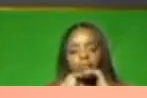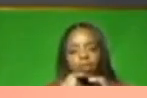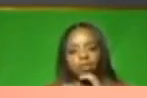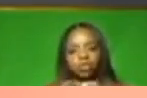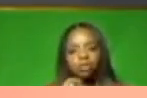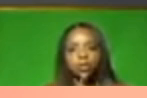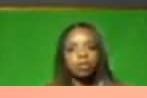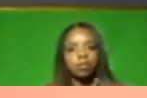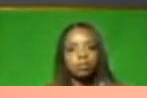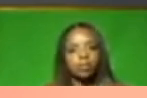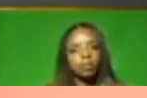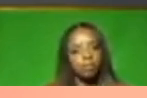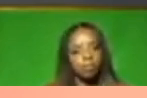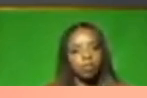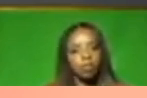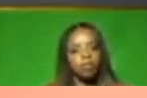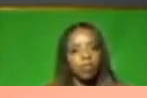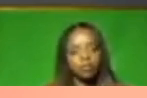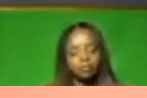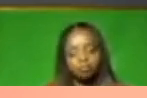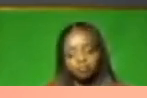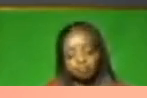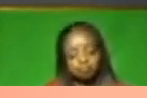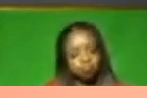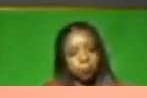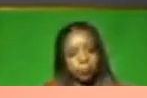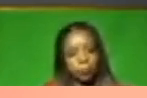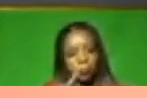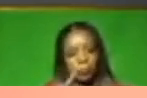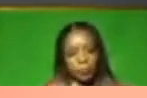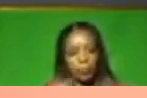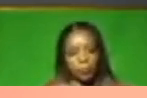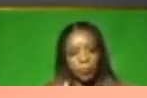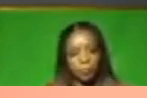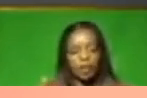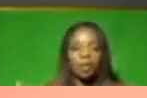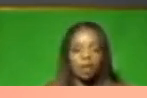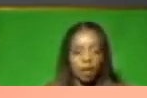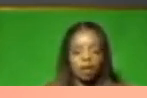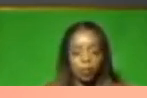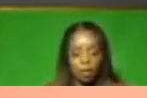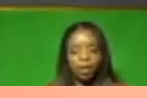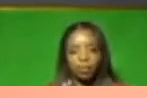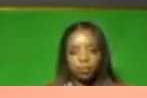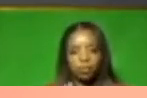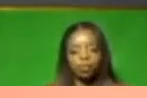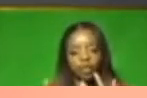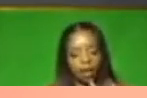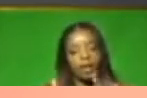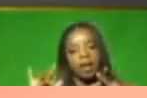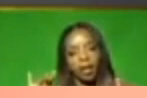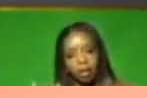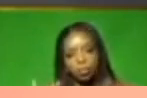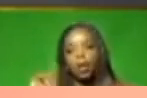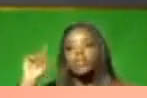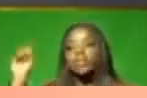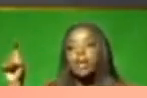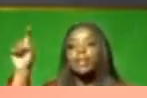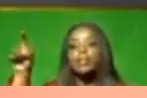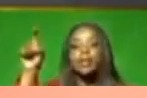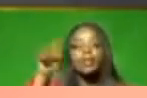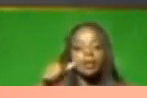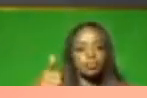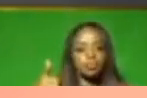lowering the cost of data and improving network reach and quality.